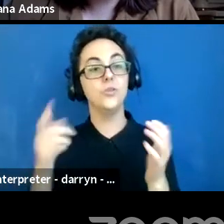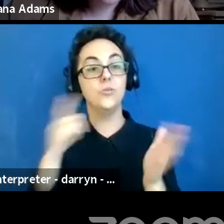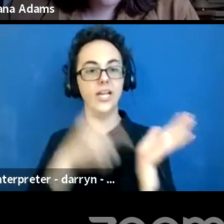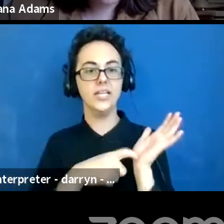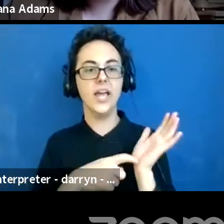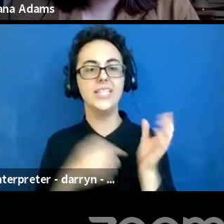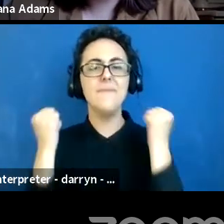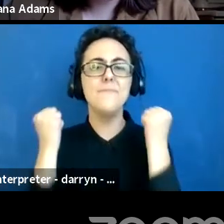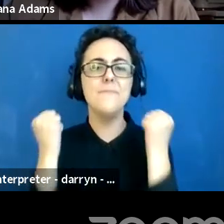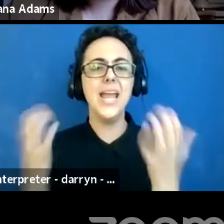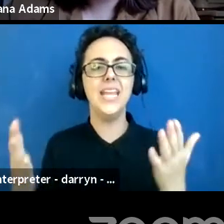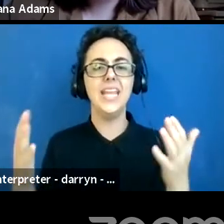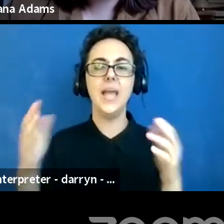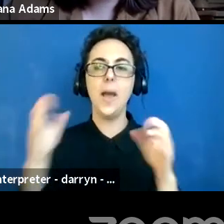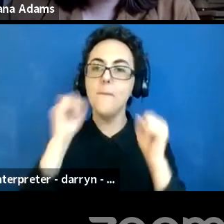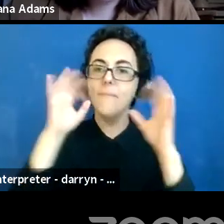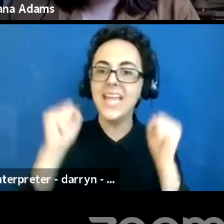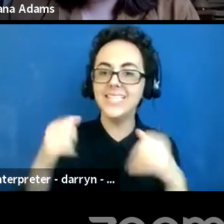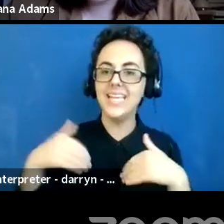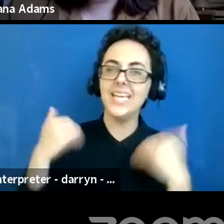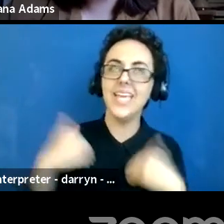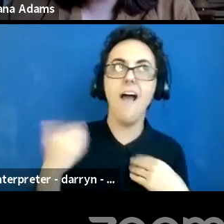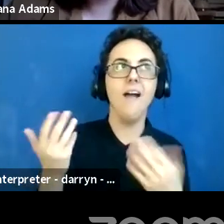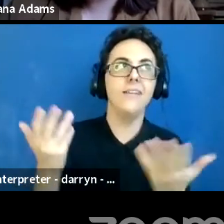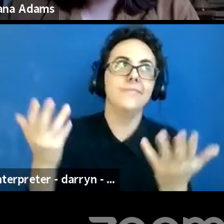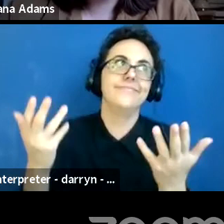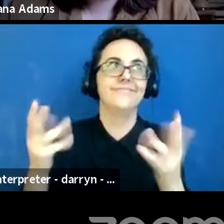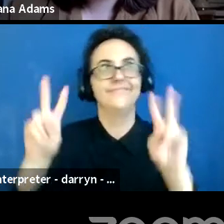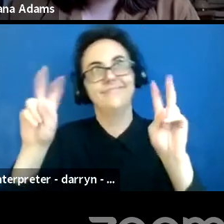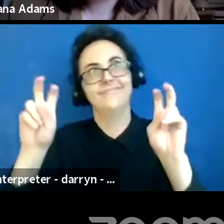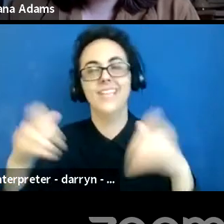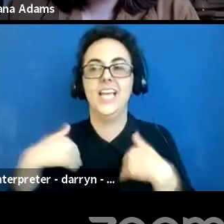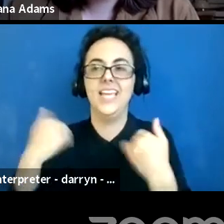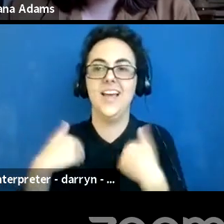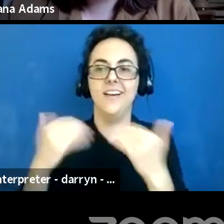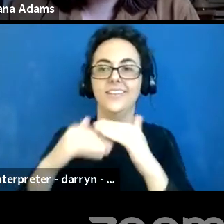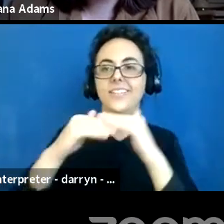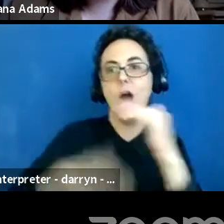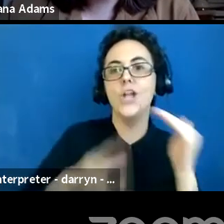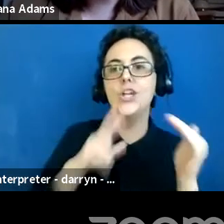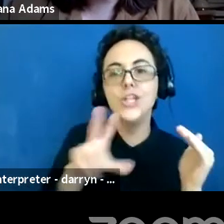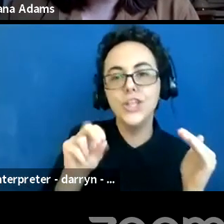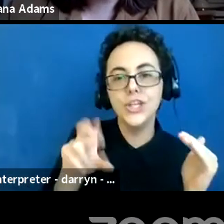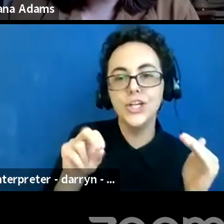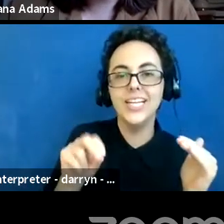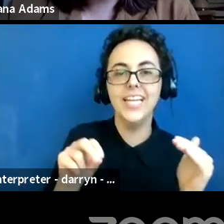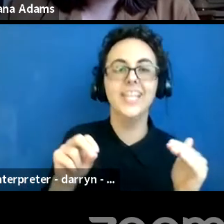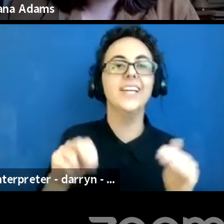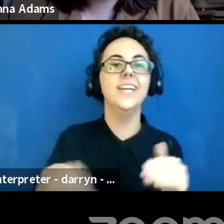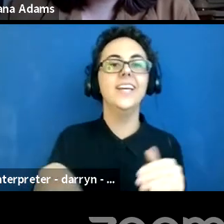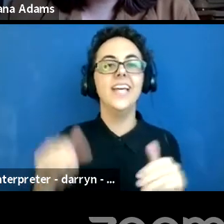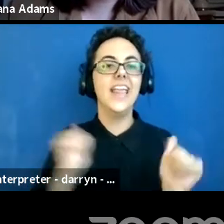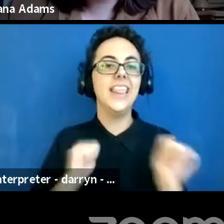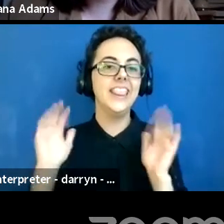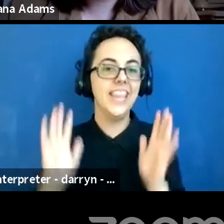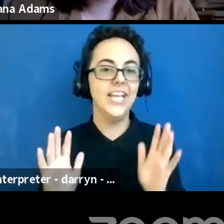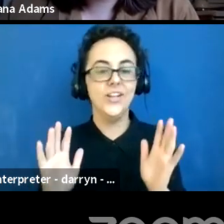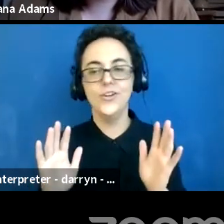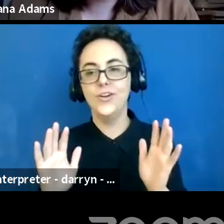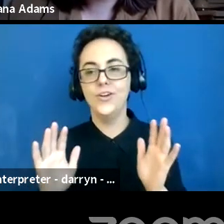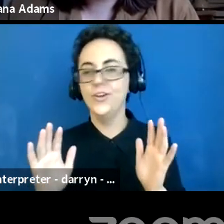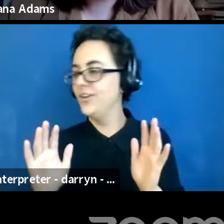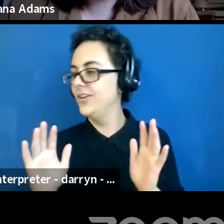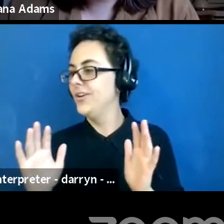as like under 30, Native art theater artists. We are but a sprinkle of them. There are so